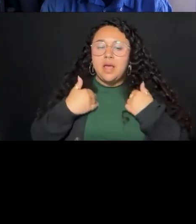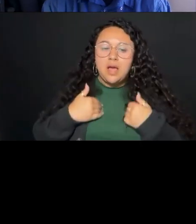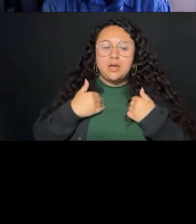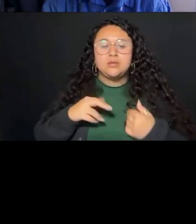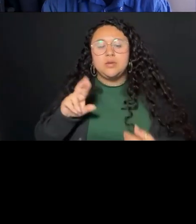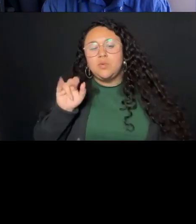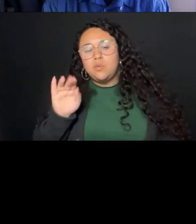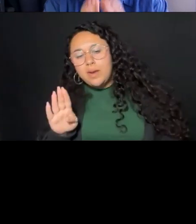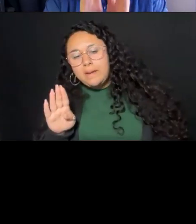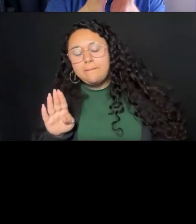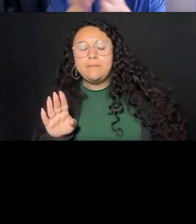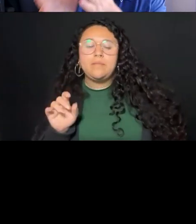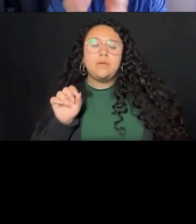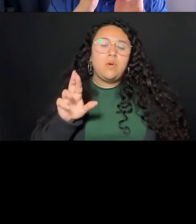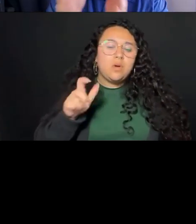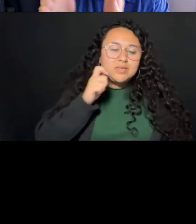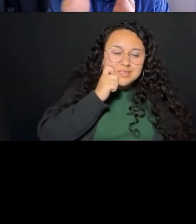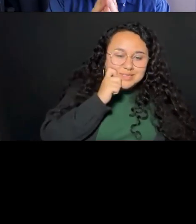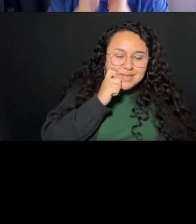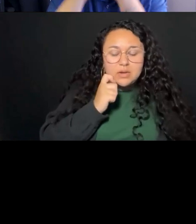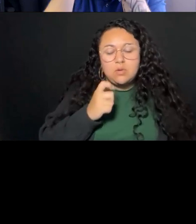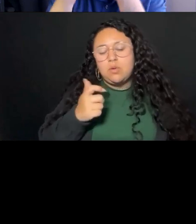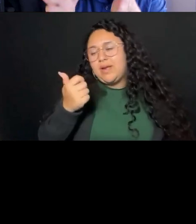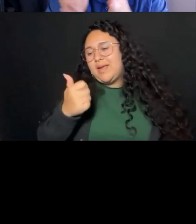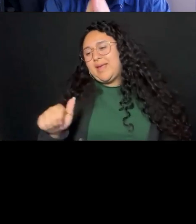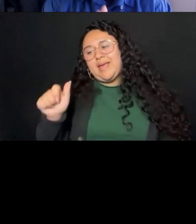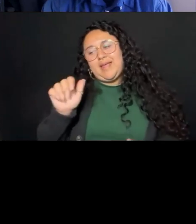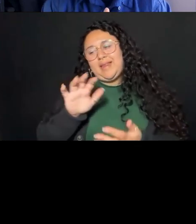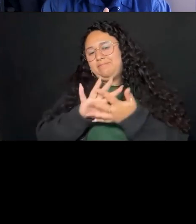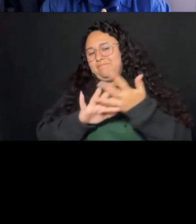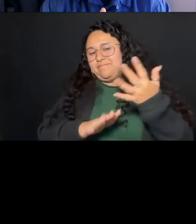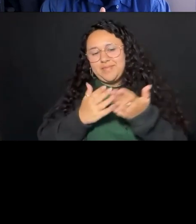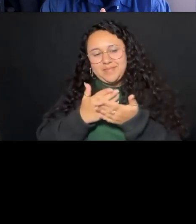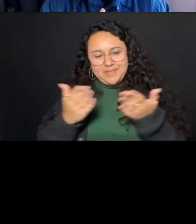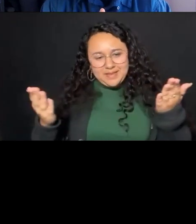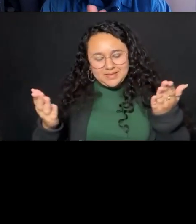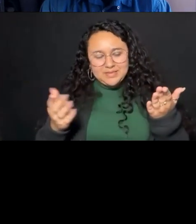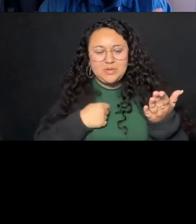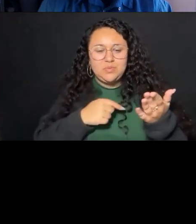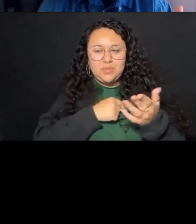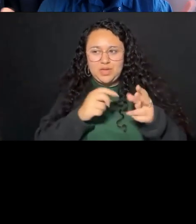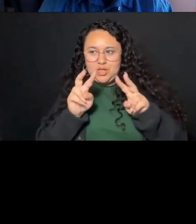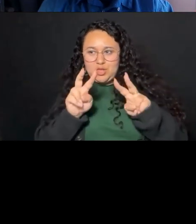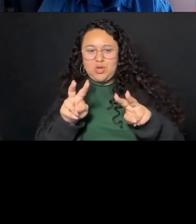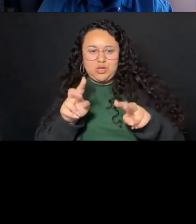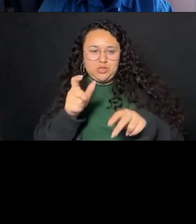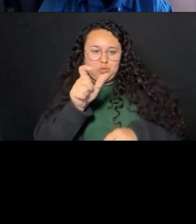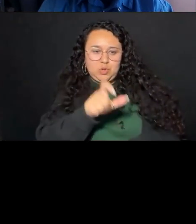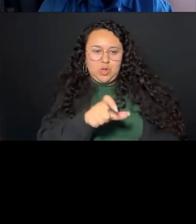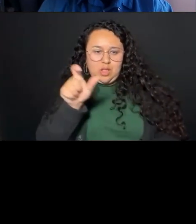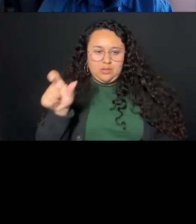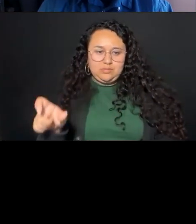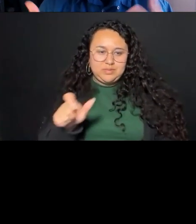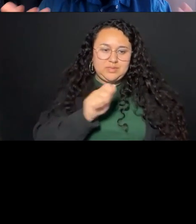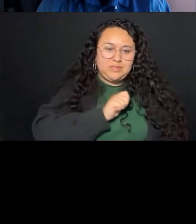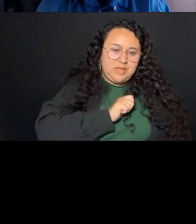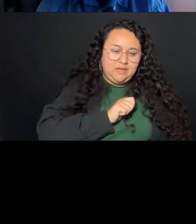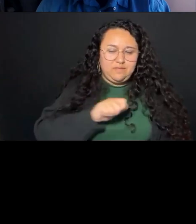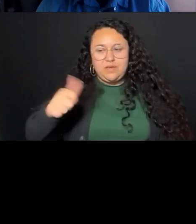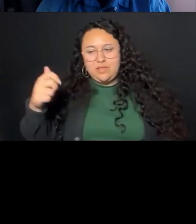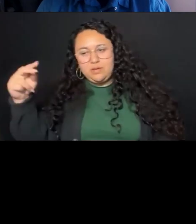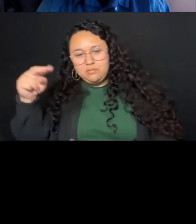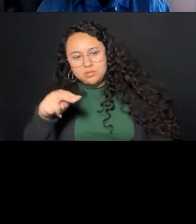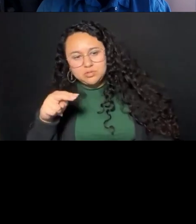skin or any number of things. So when we look at these kind of two columns, we can ask, hey, would this be